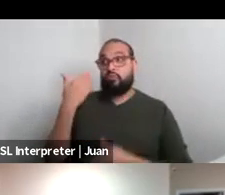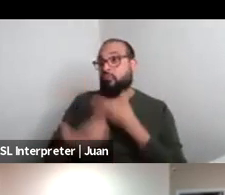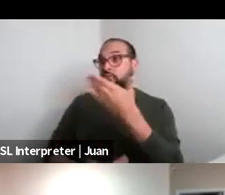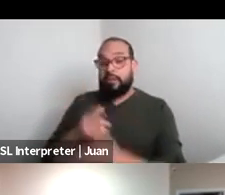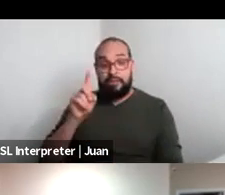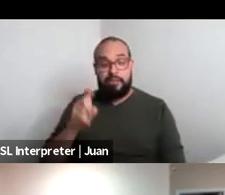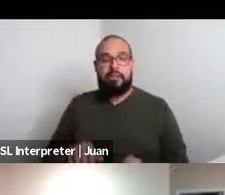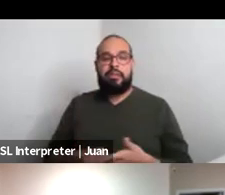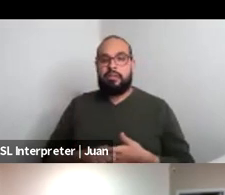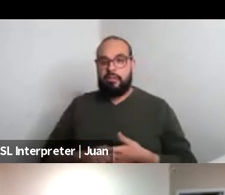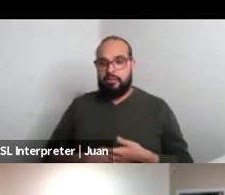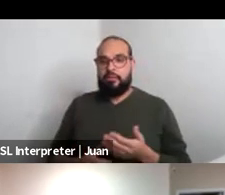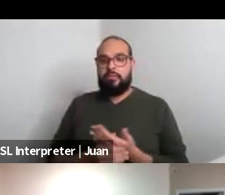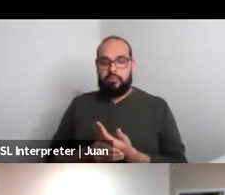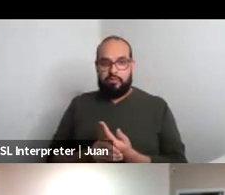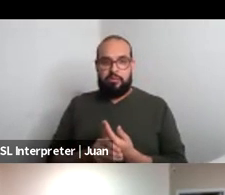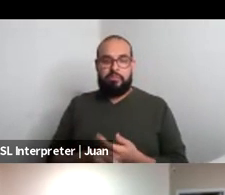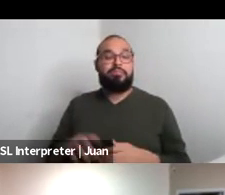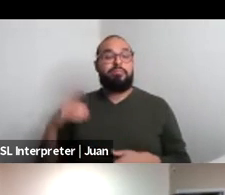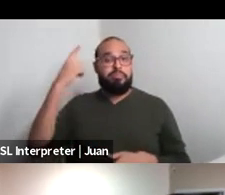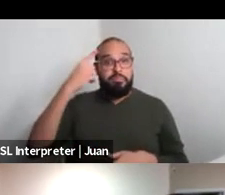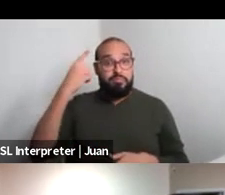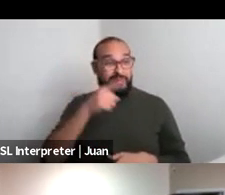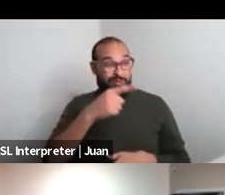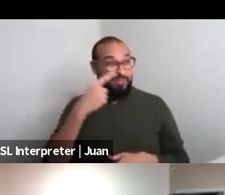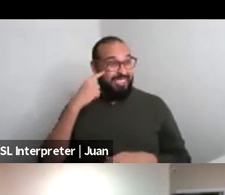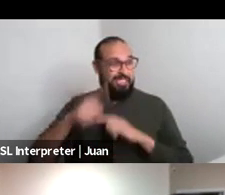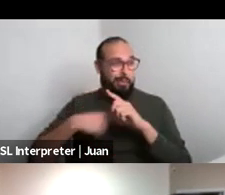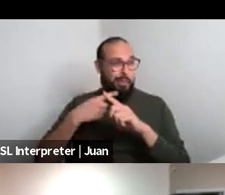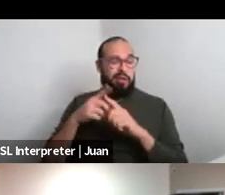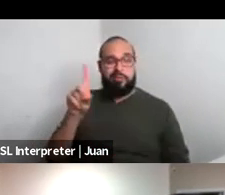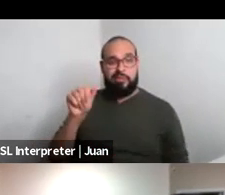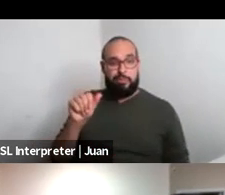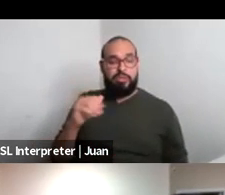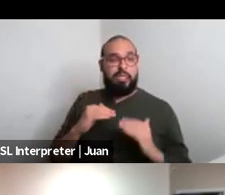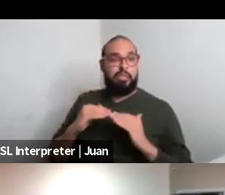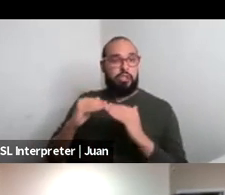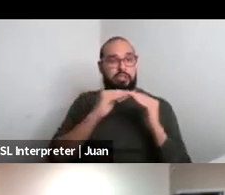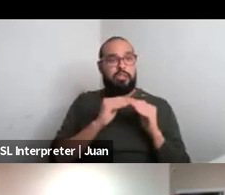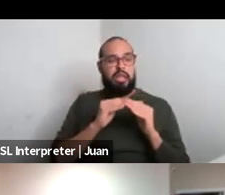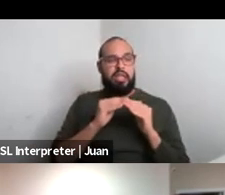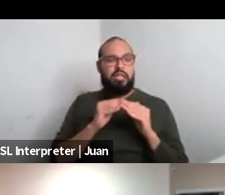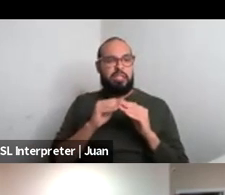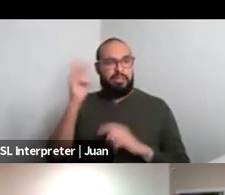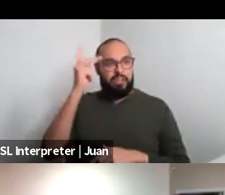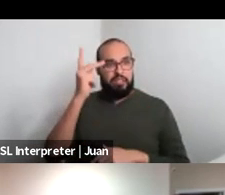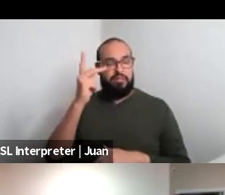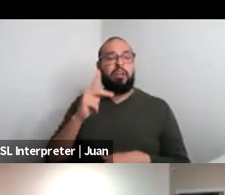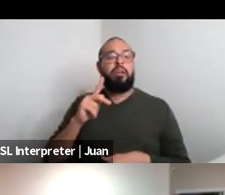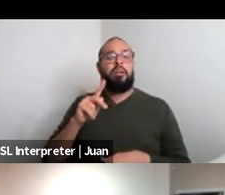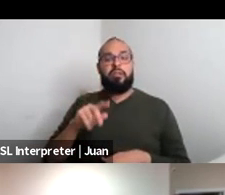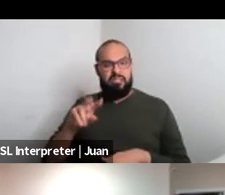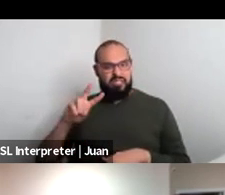I was wondering, like, were you thinking about a disability justice framework or approach when the scenario came up the